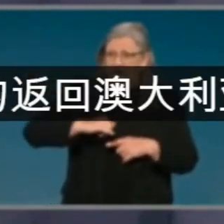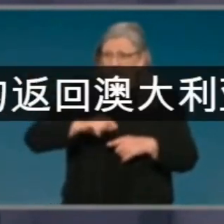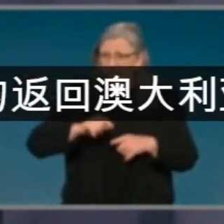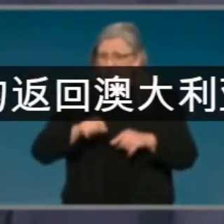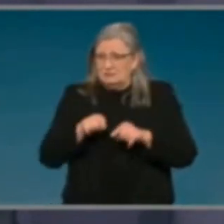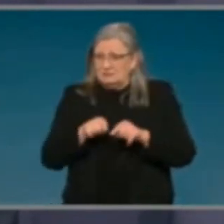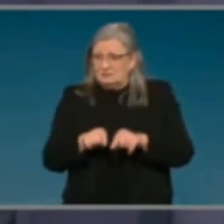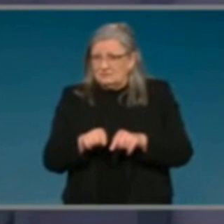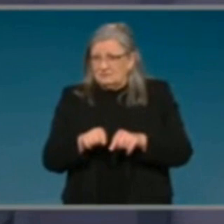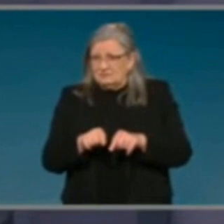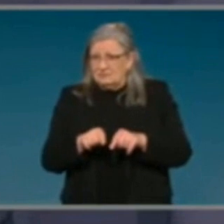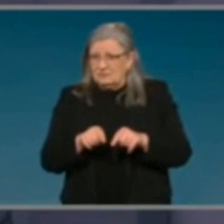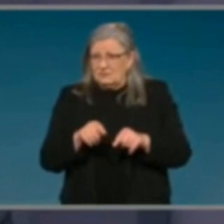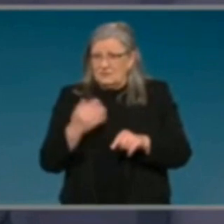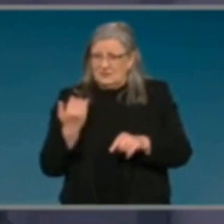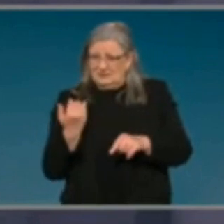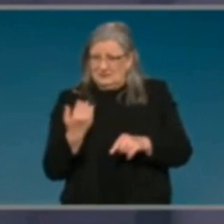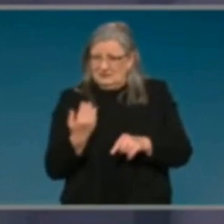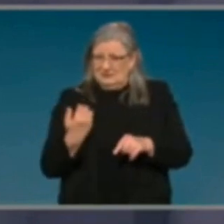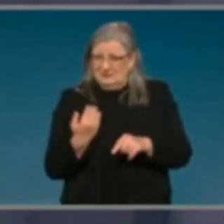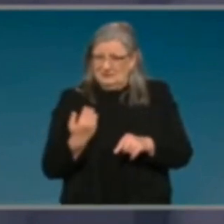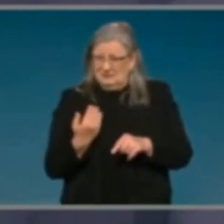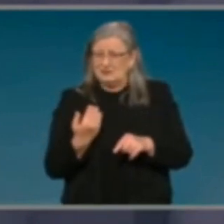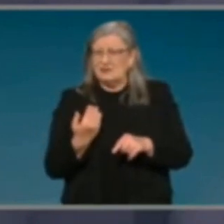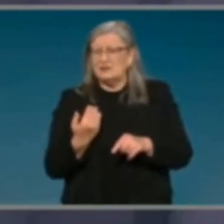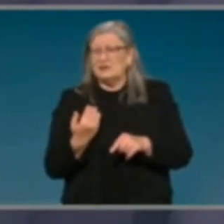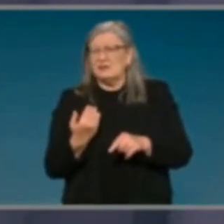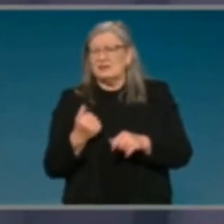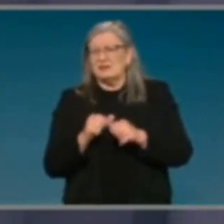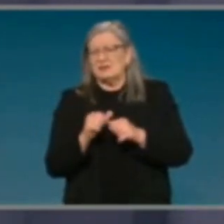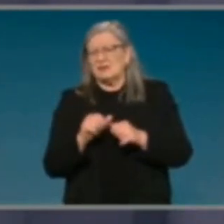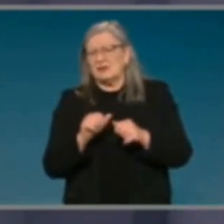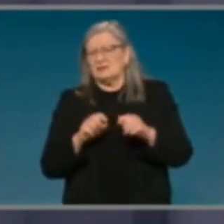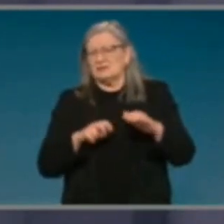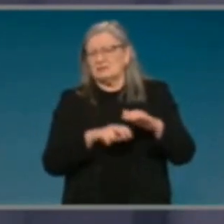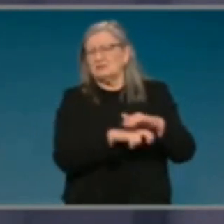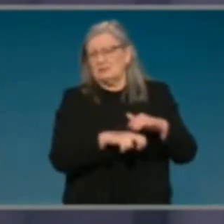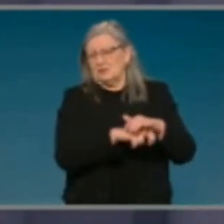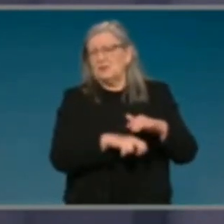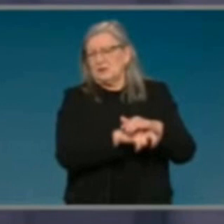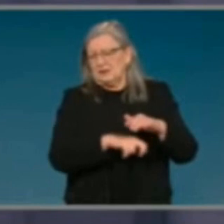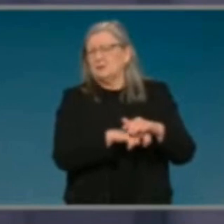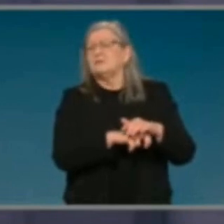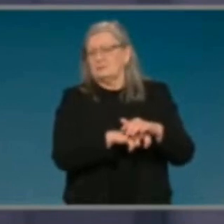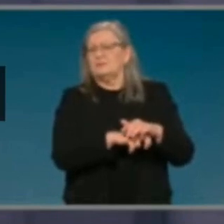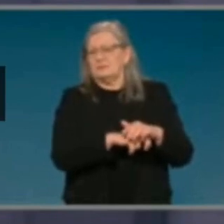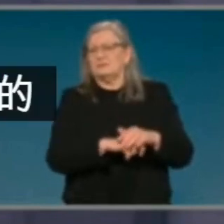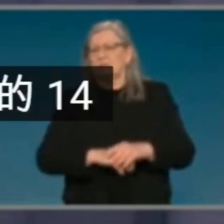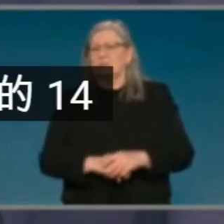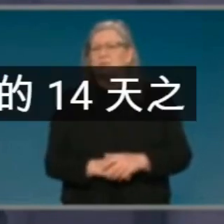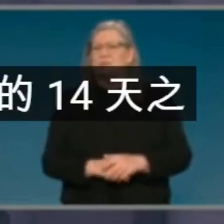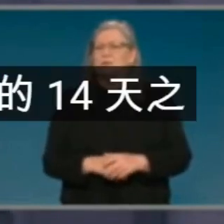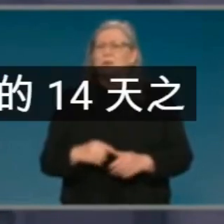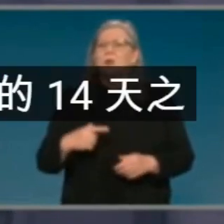to undertake quarantine from 14 days after for as long as 14